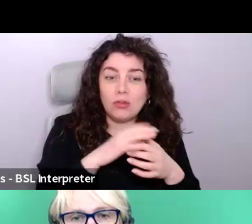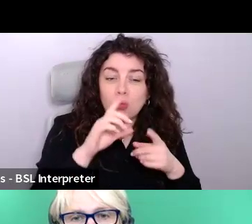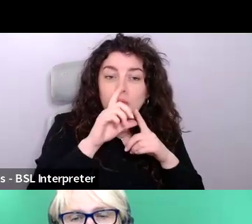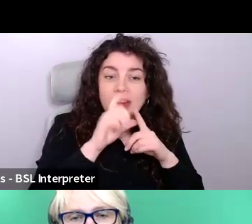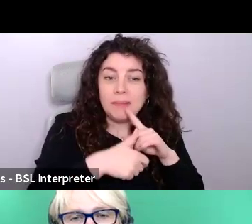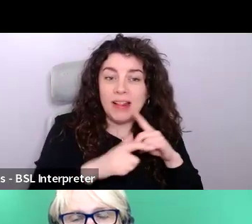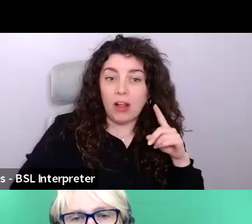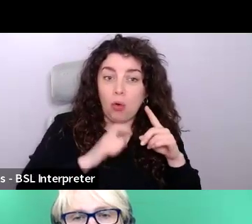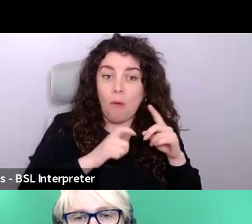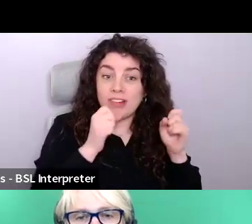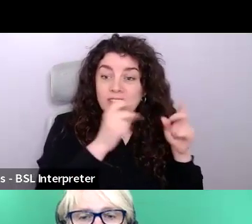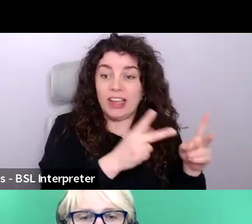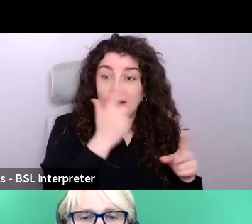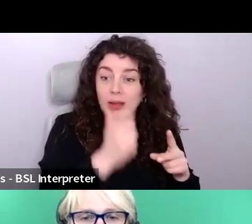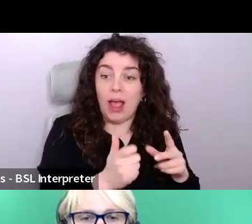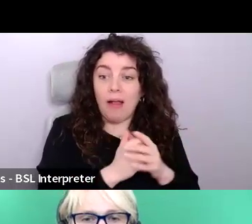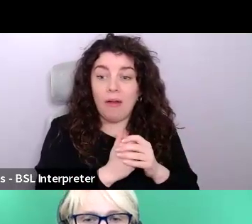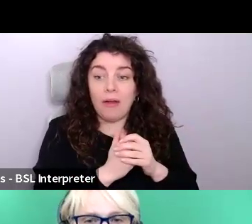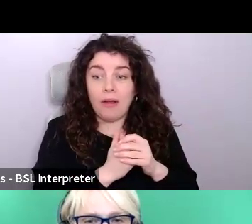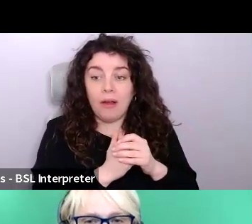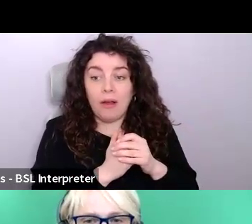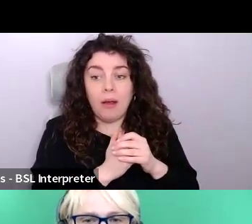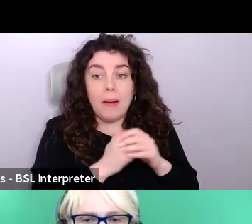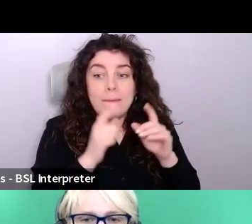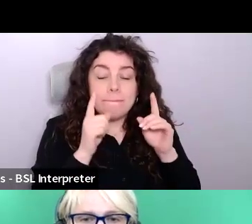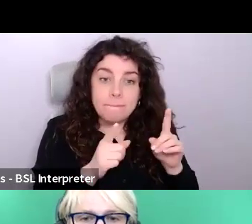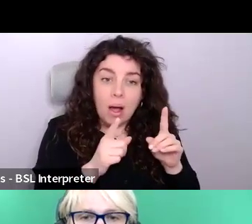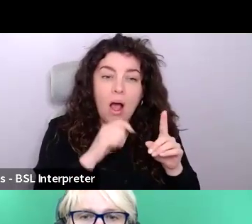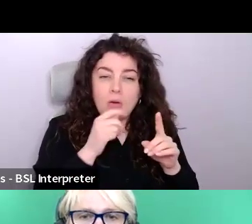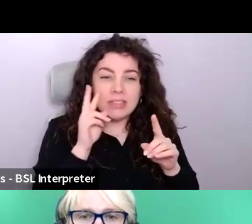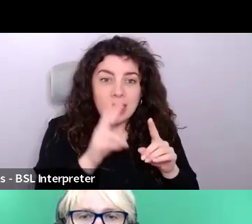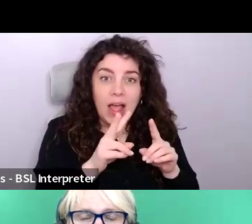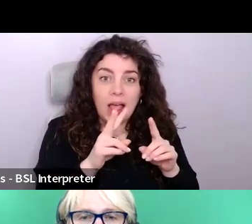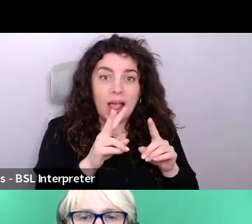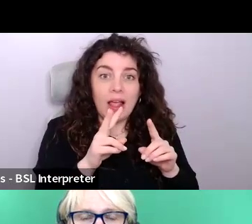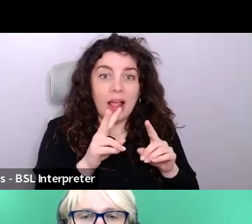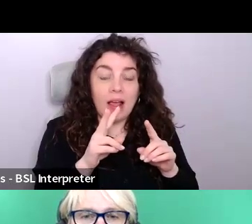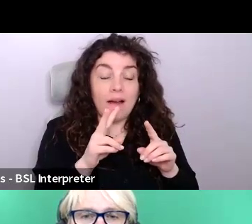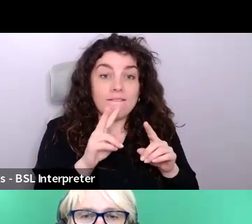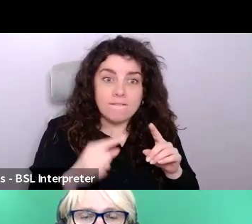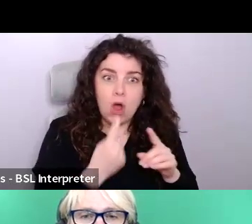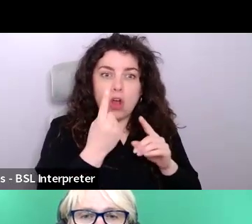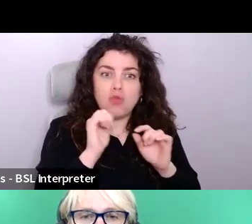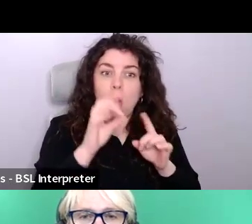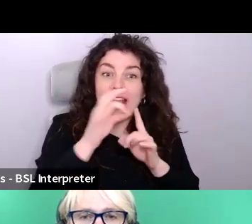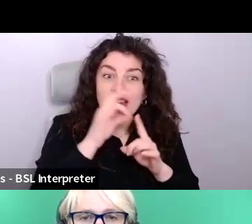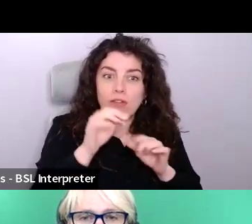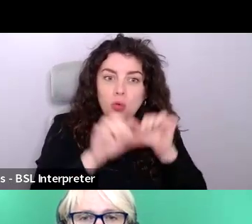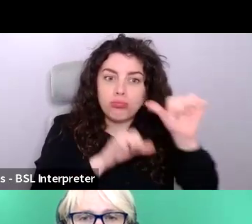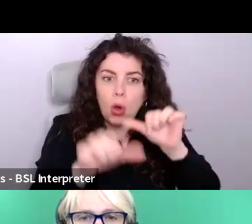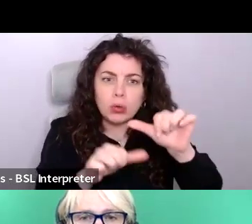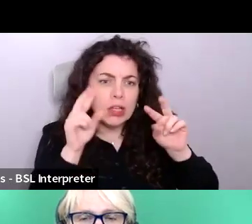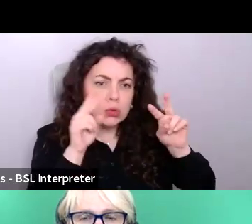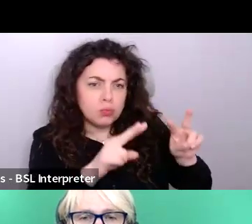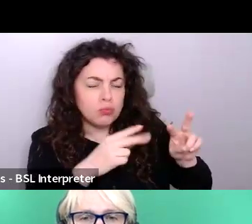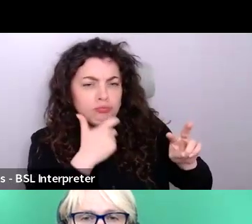there. But I would definitely say, look at your interview processes first. Look at